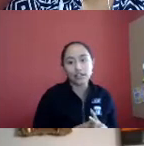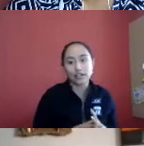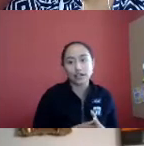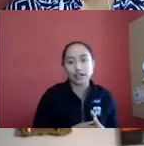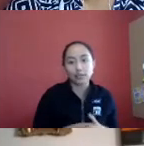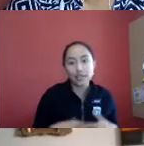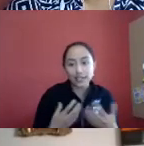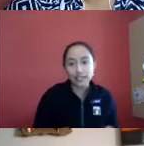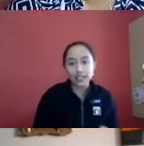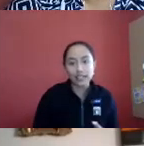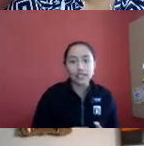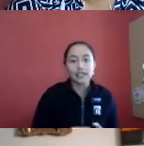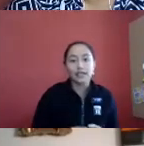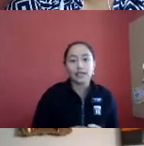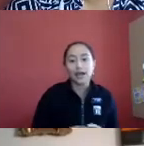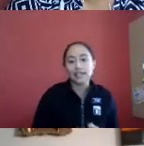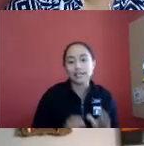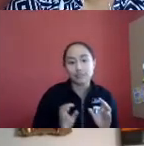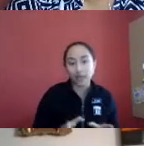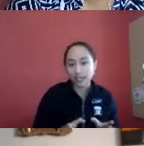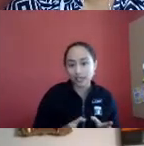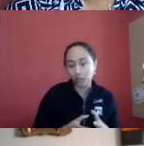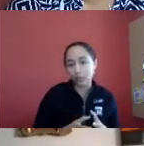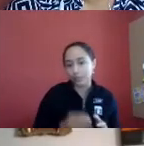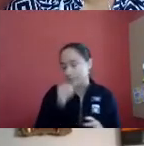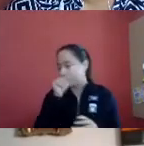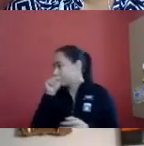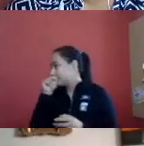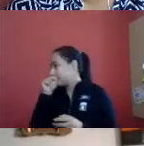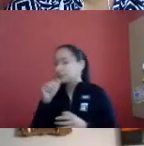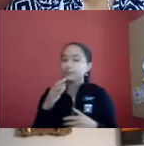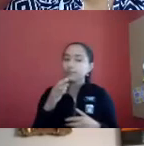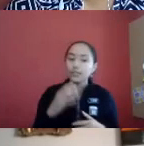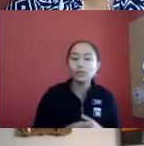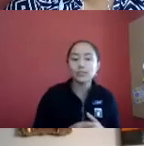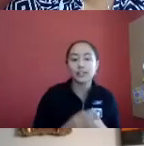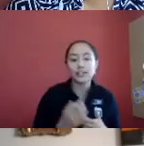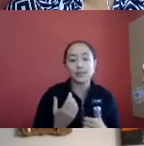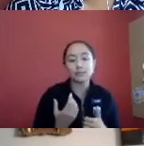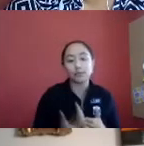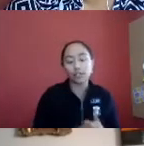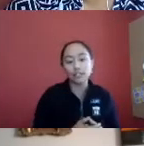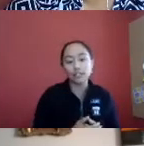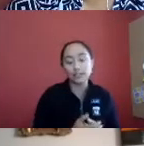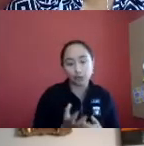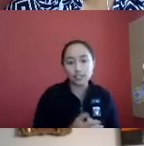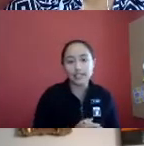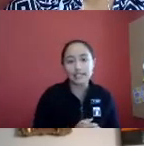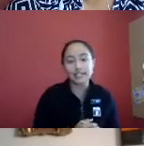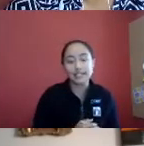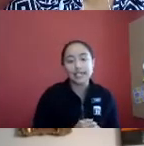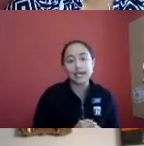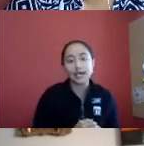not appealing, it has bright colors. Also, there's some font. The font